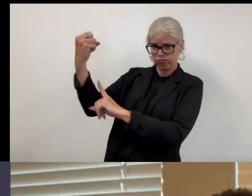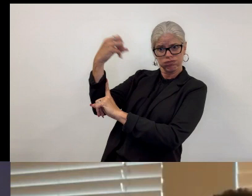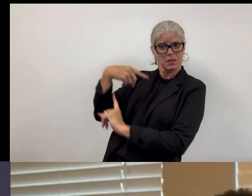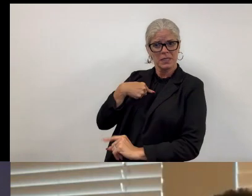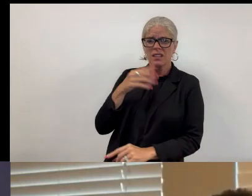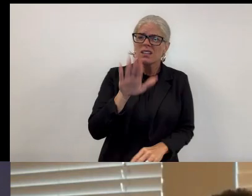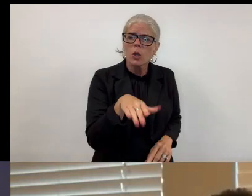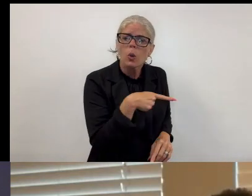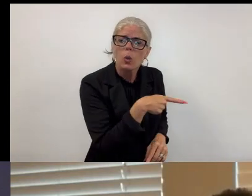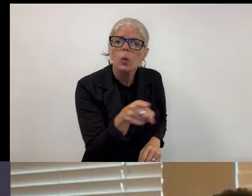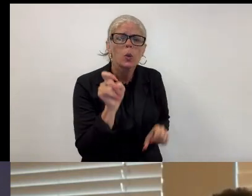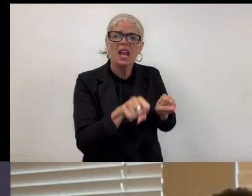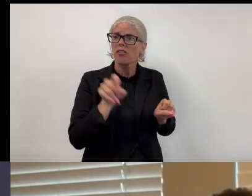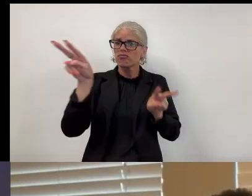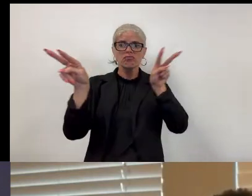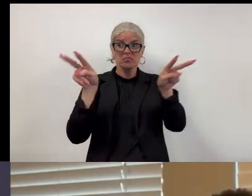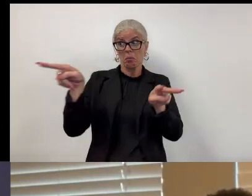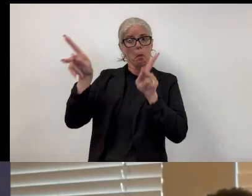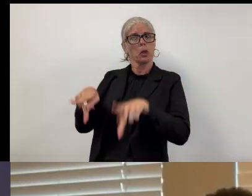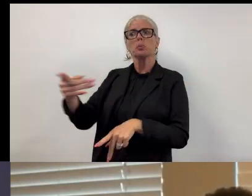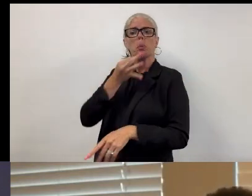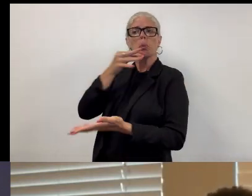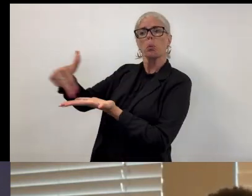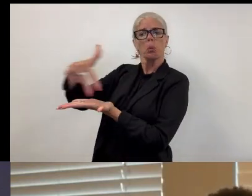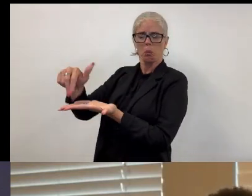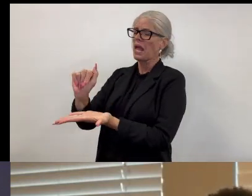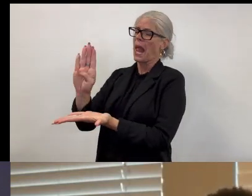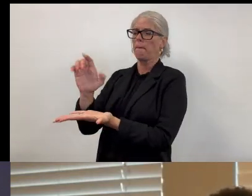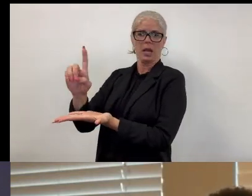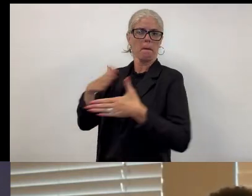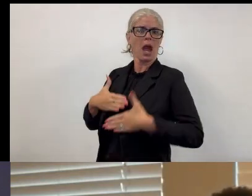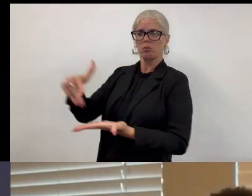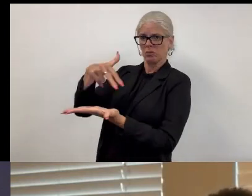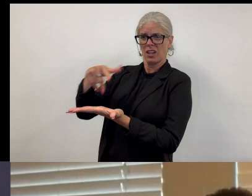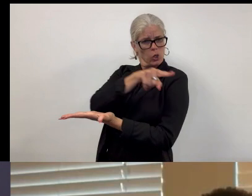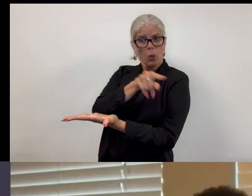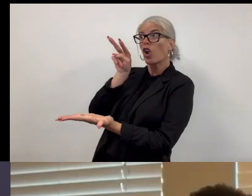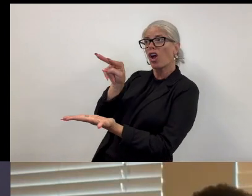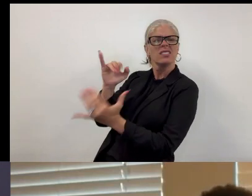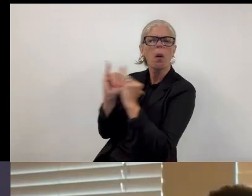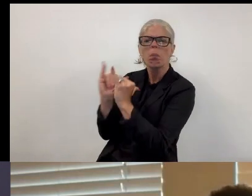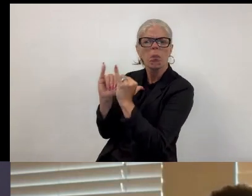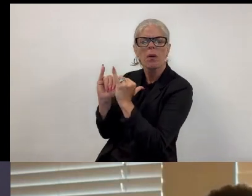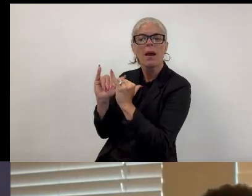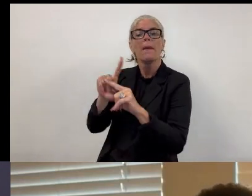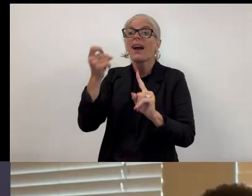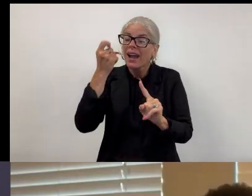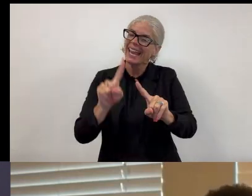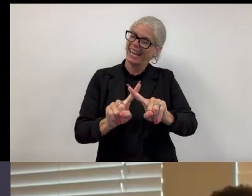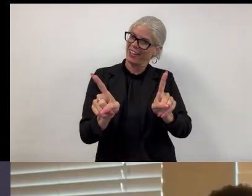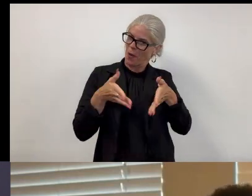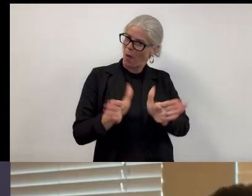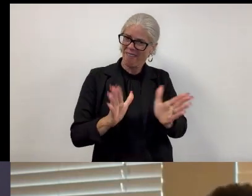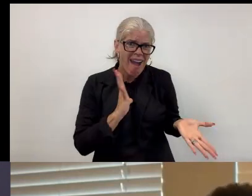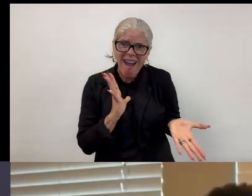say, hey, you can look at someone else who might be able-bodied and you can do the same exact thing that they're doing. Sometimes you just